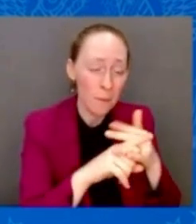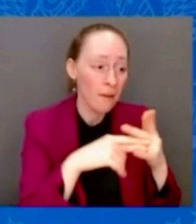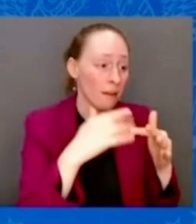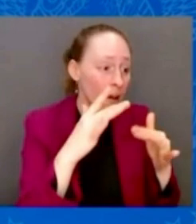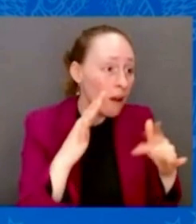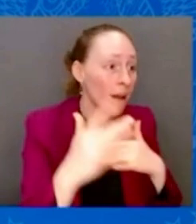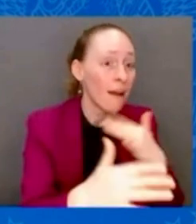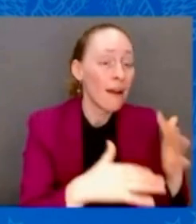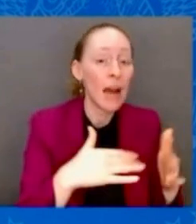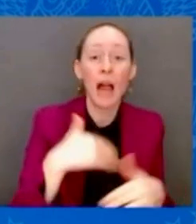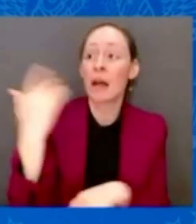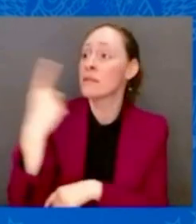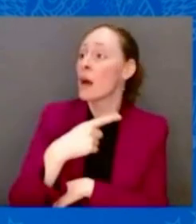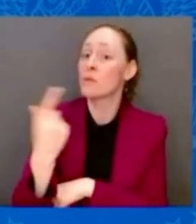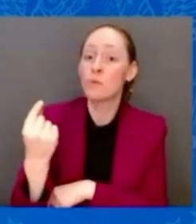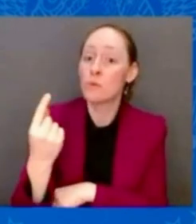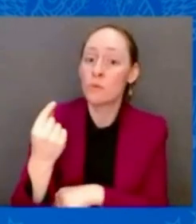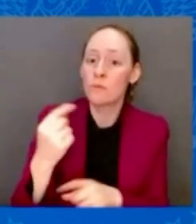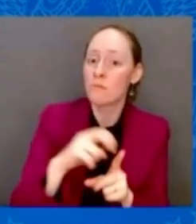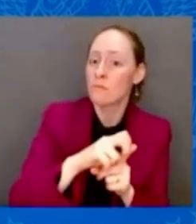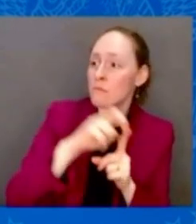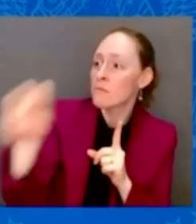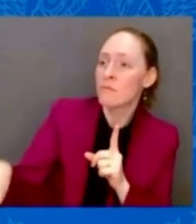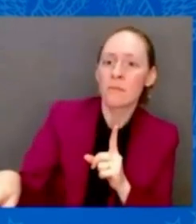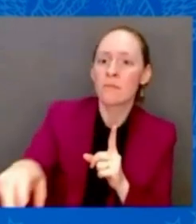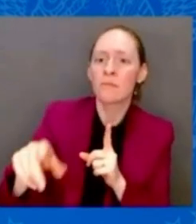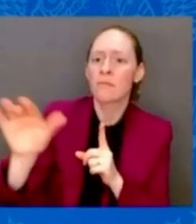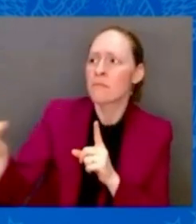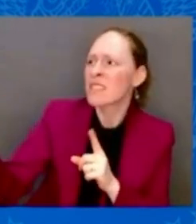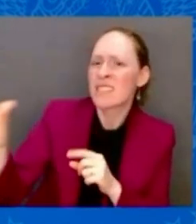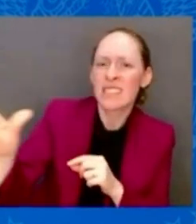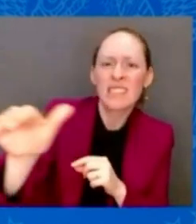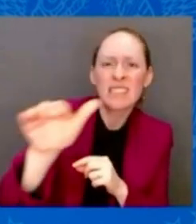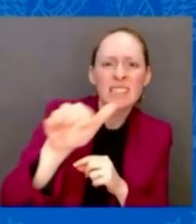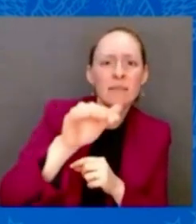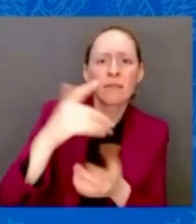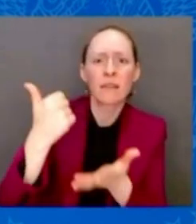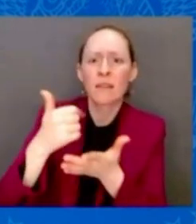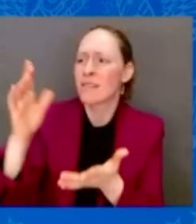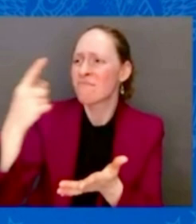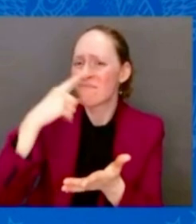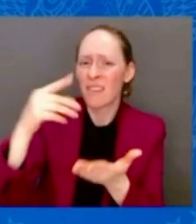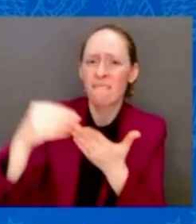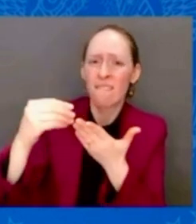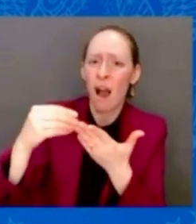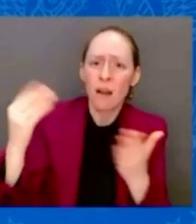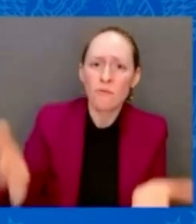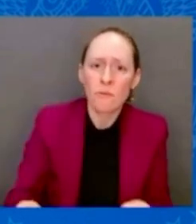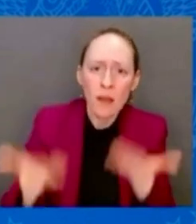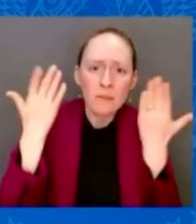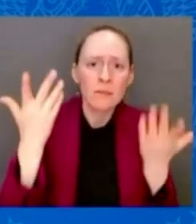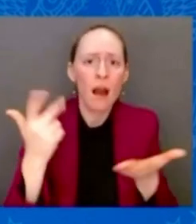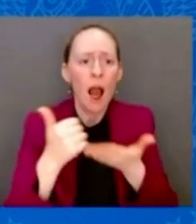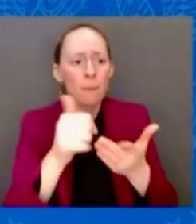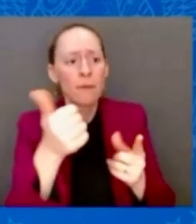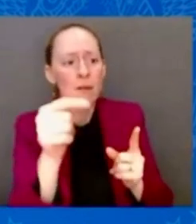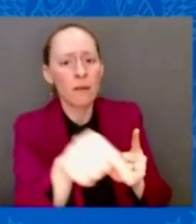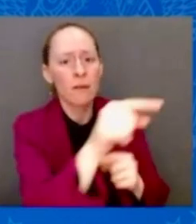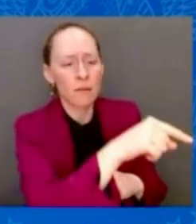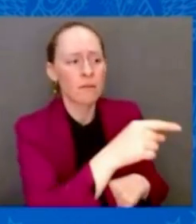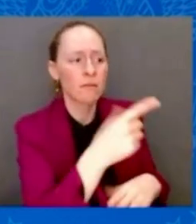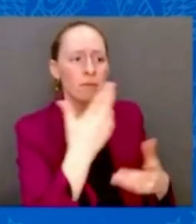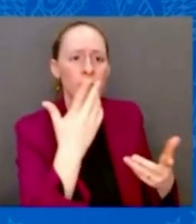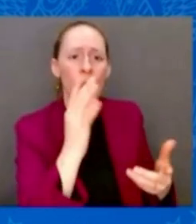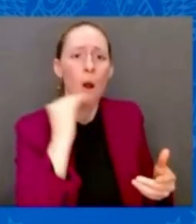anybody who does that. Name me anybody but you guys that do that. It's who you are. You're